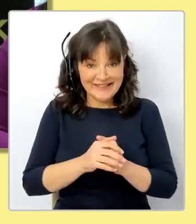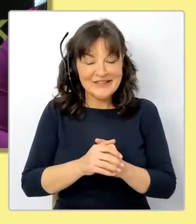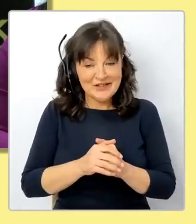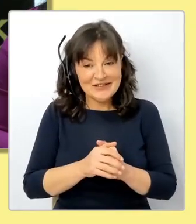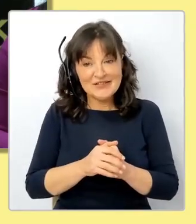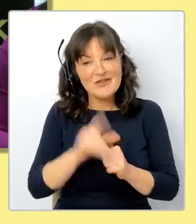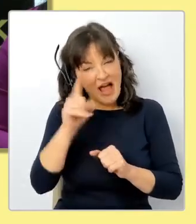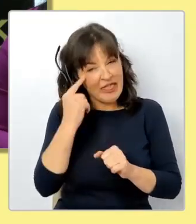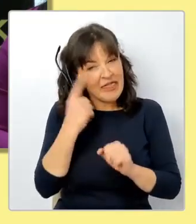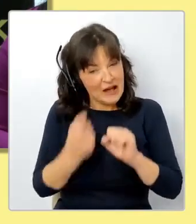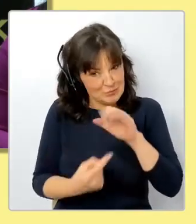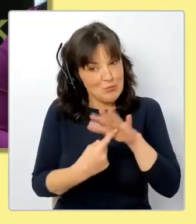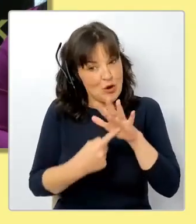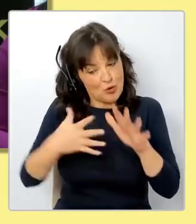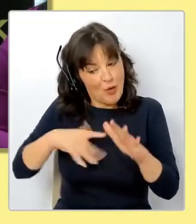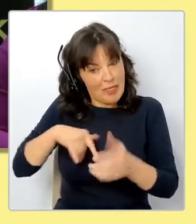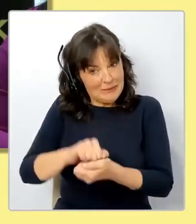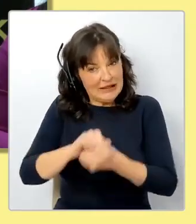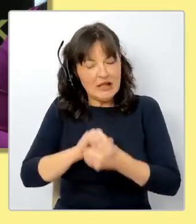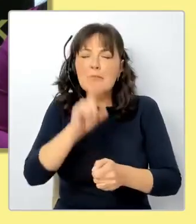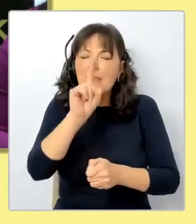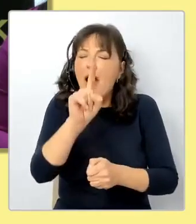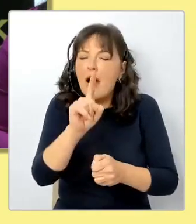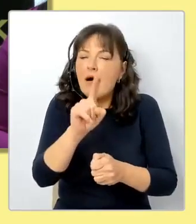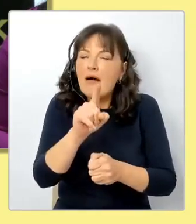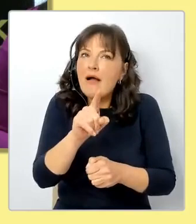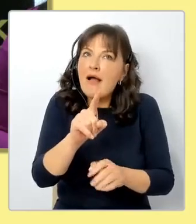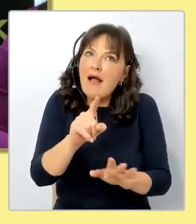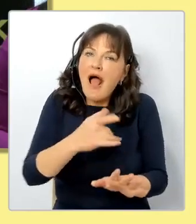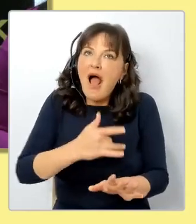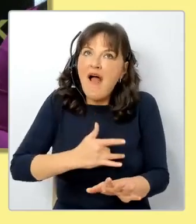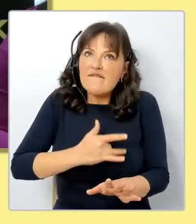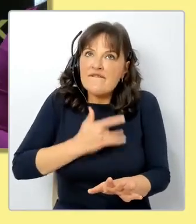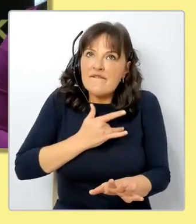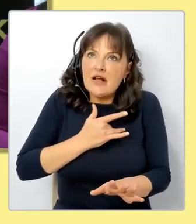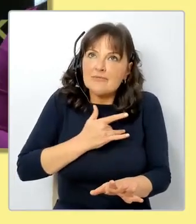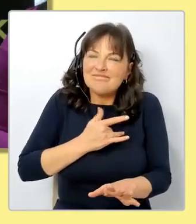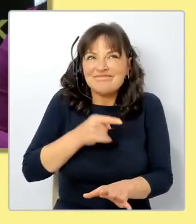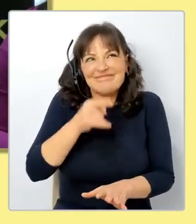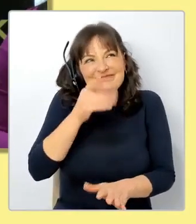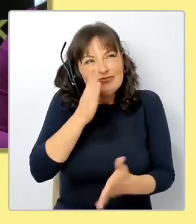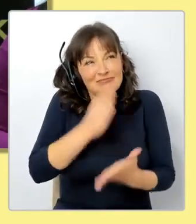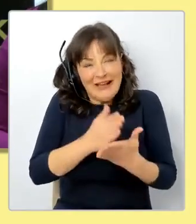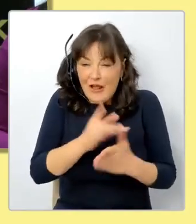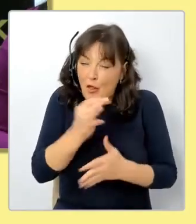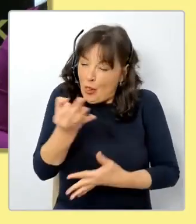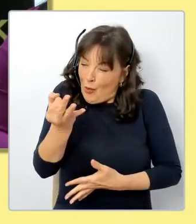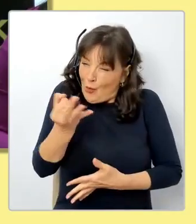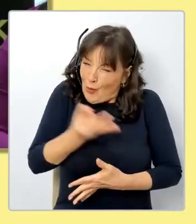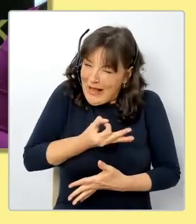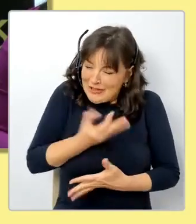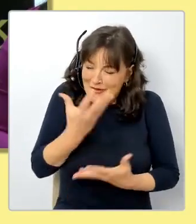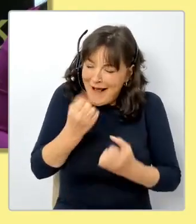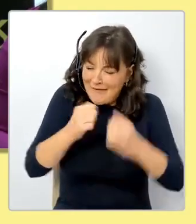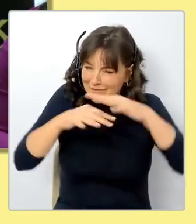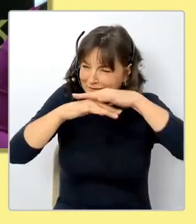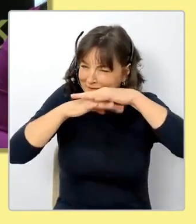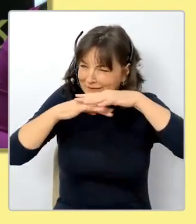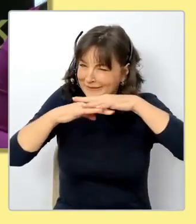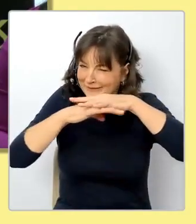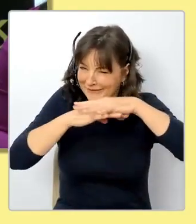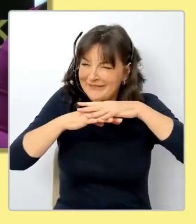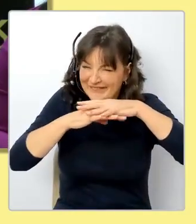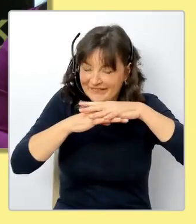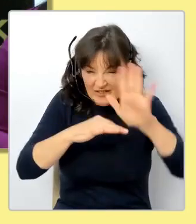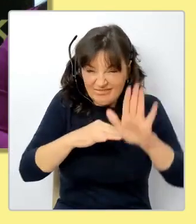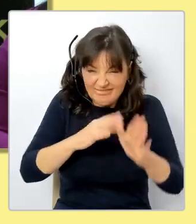that's really important. But I wanted to get to the root of what I thought was the nub of the question, because there is an attack on